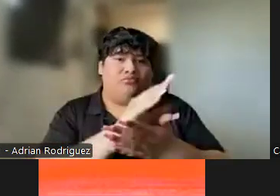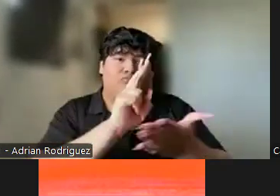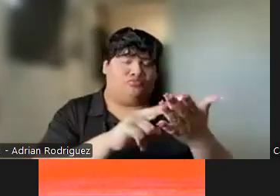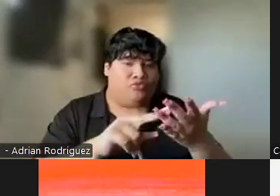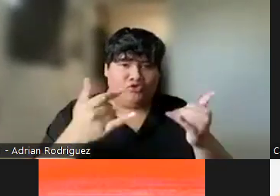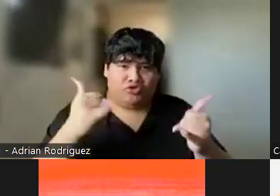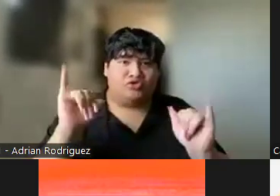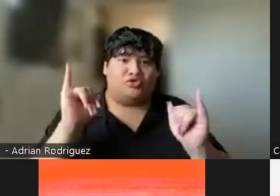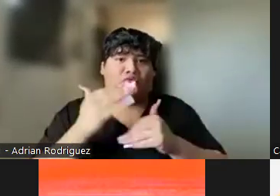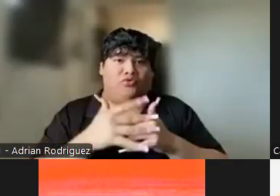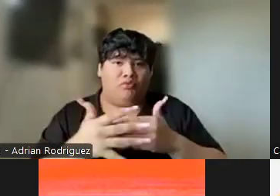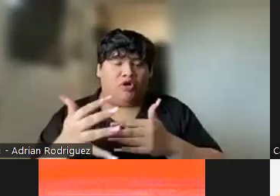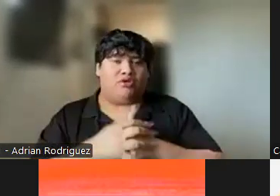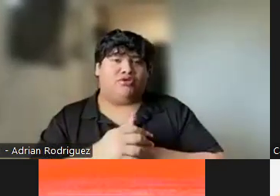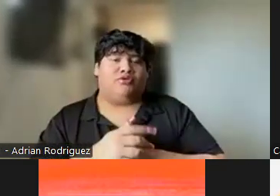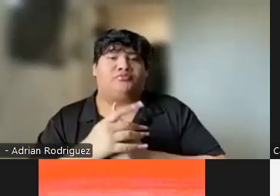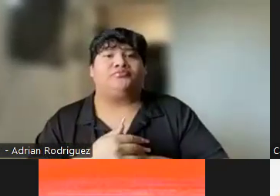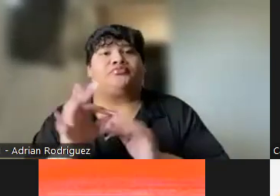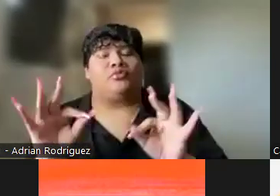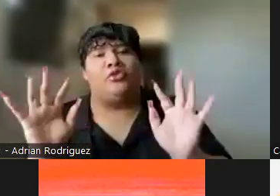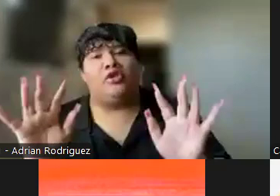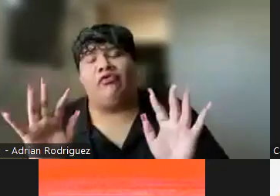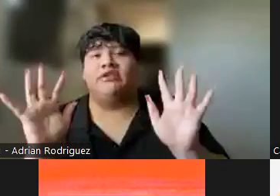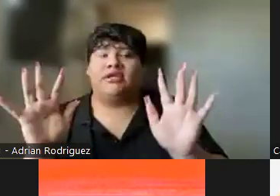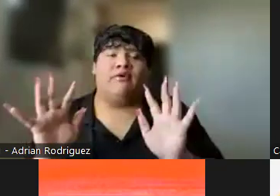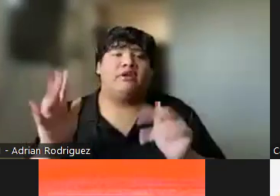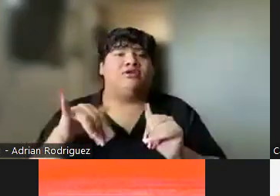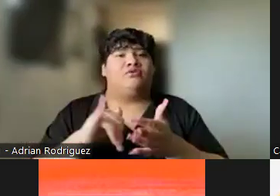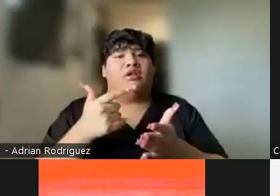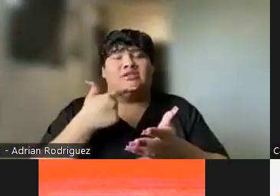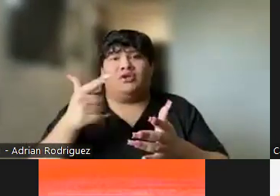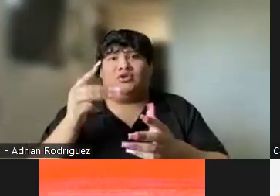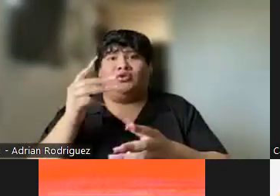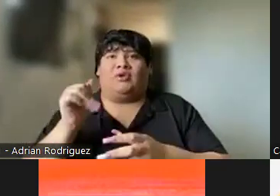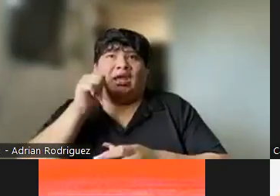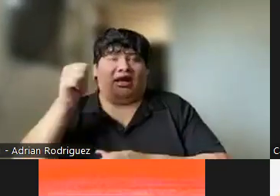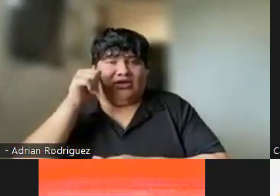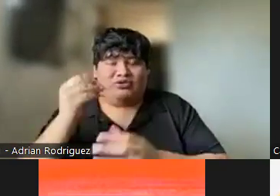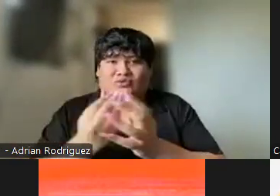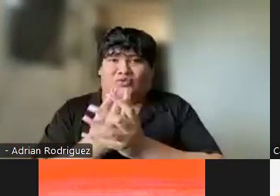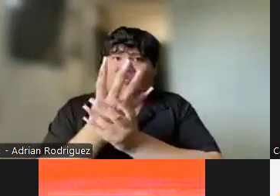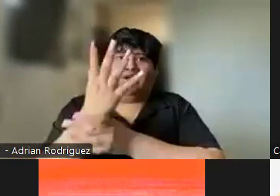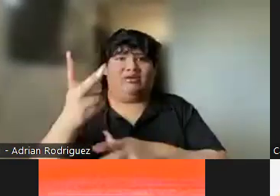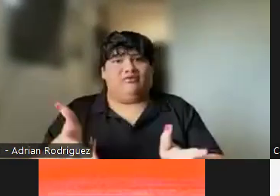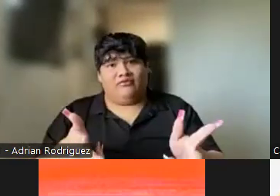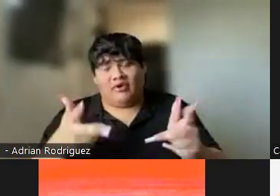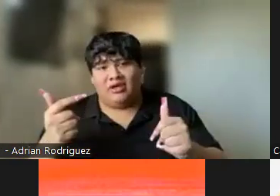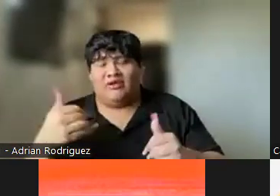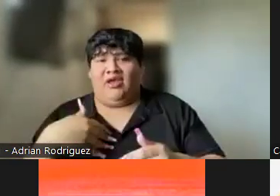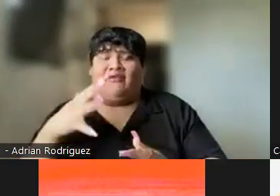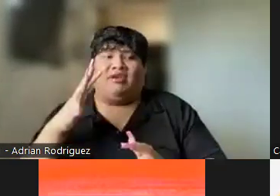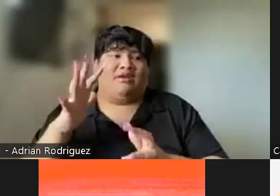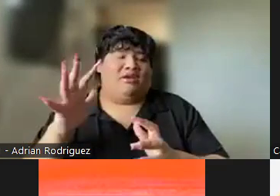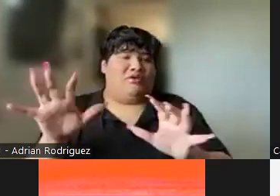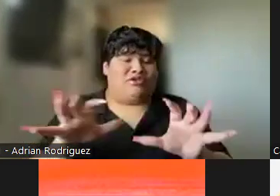Well, I just want to reiterate that our rural population is aging rapidly, and Yeah. disproportionately, we have complex challenges to meet